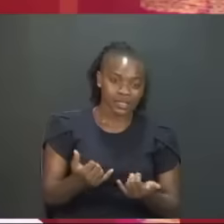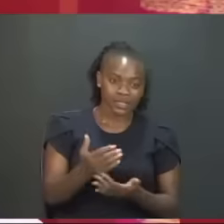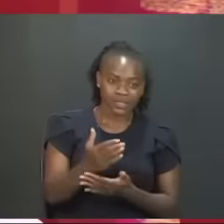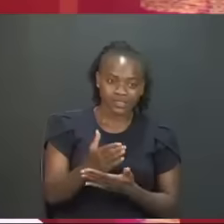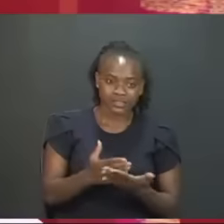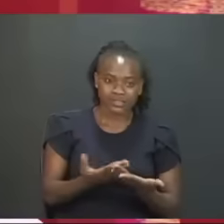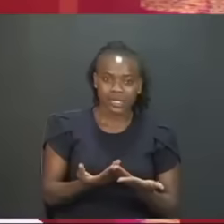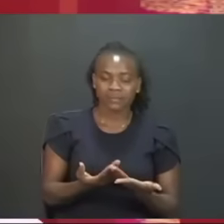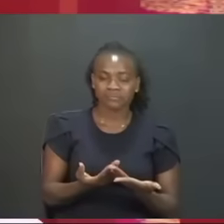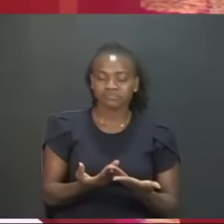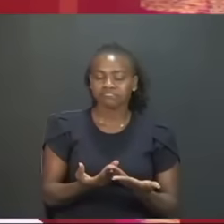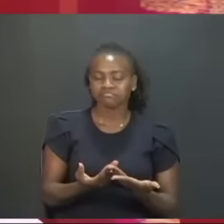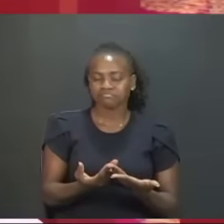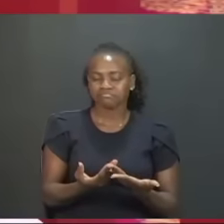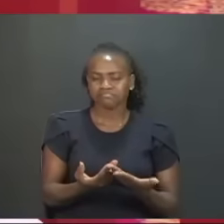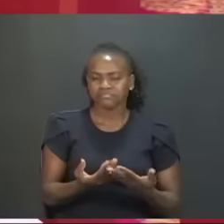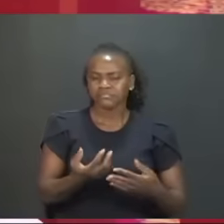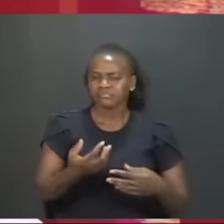of inconvenience